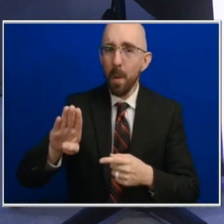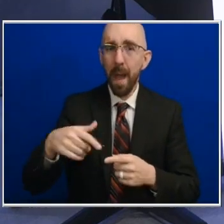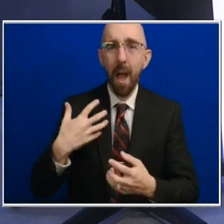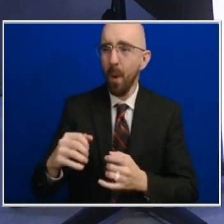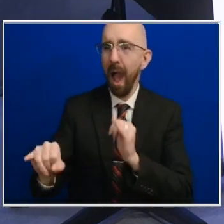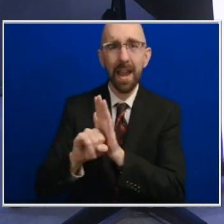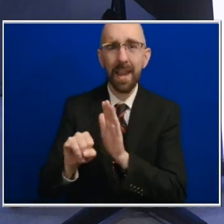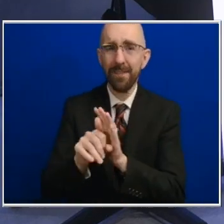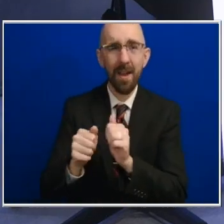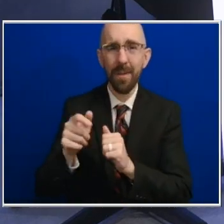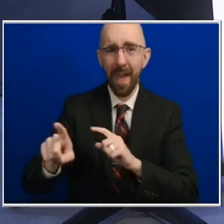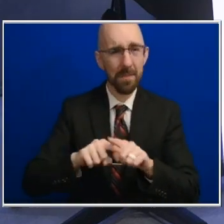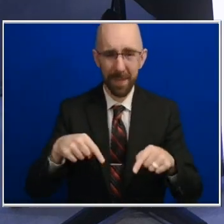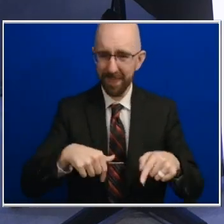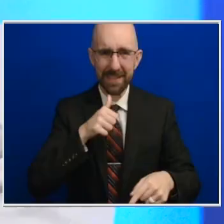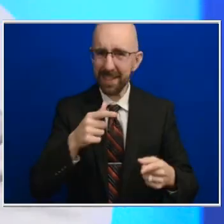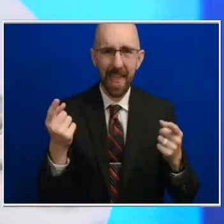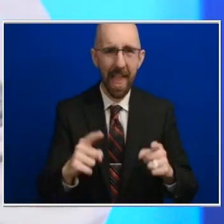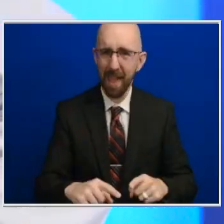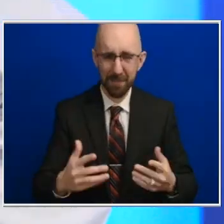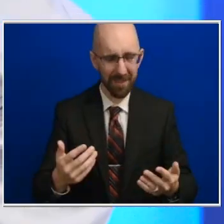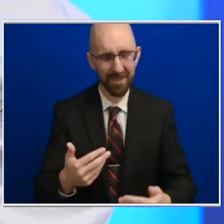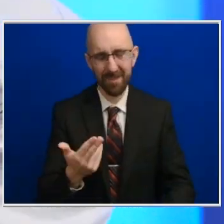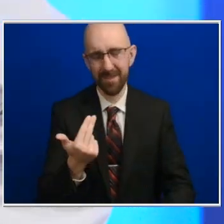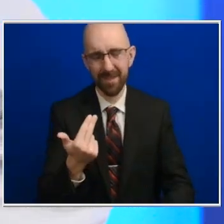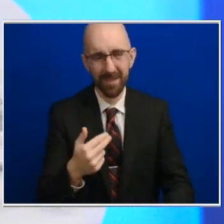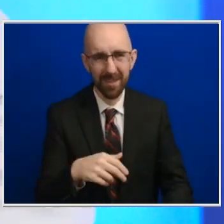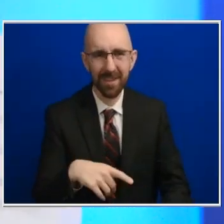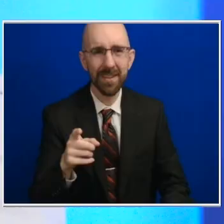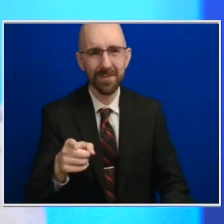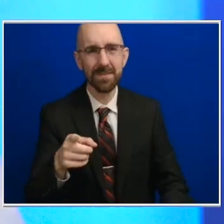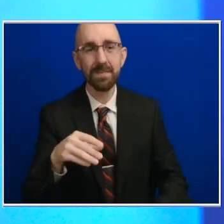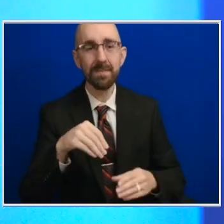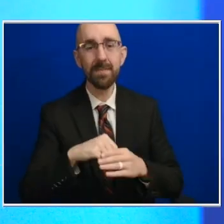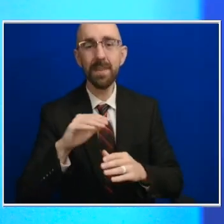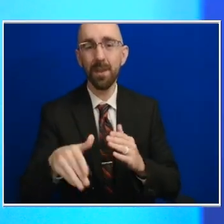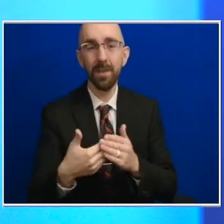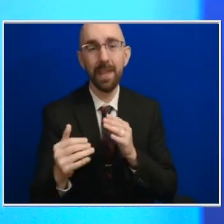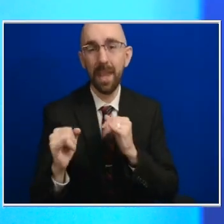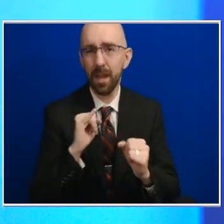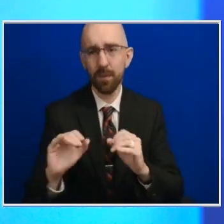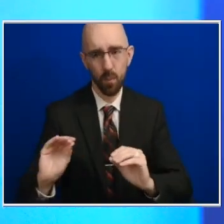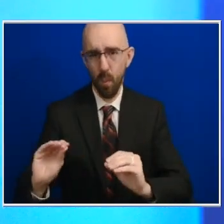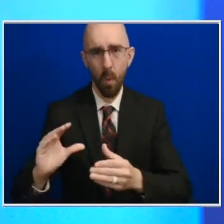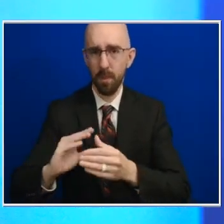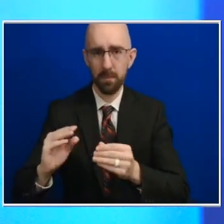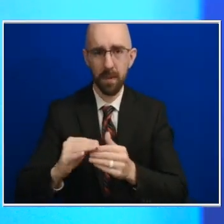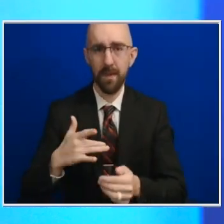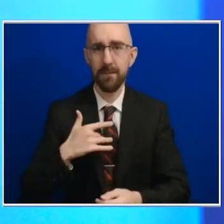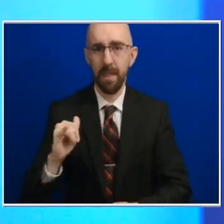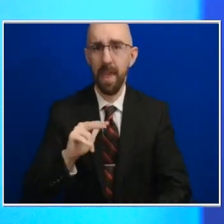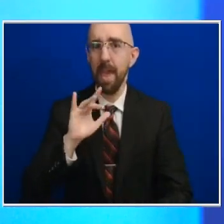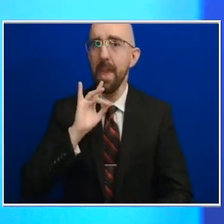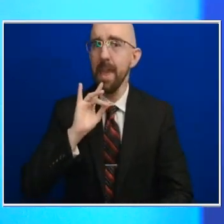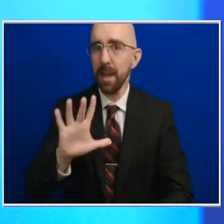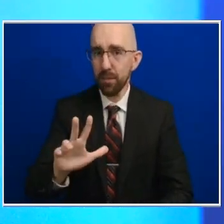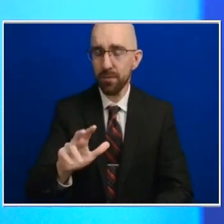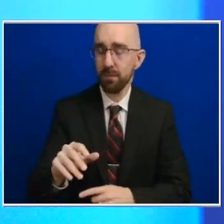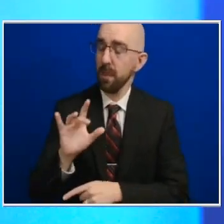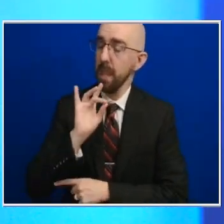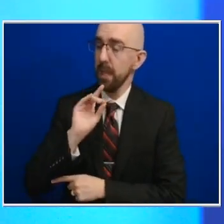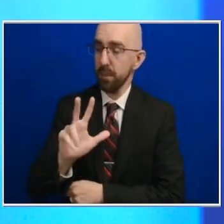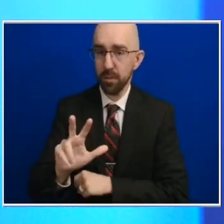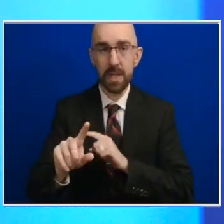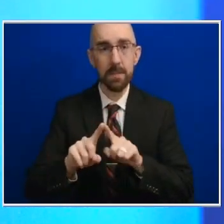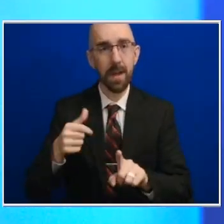happened. Yes, well, it's interesting. In all those interviews, no one said that they felt like 83 when they only were 63, Oh, right?